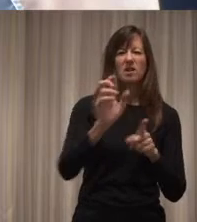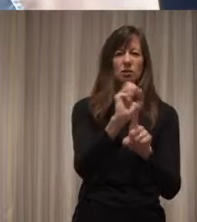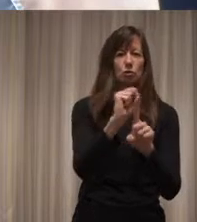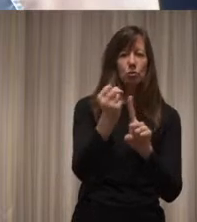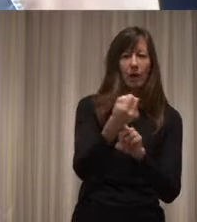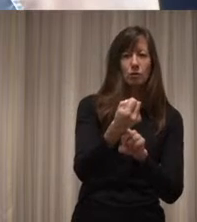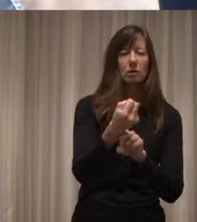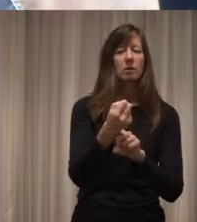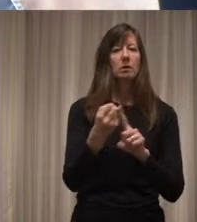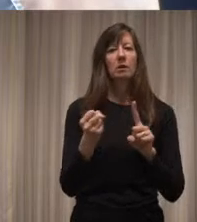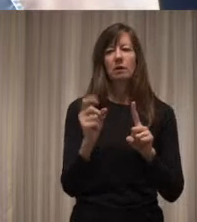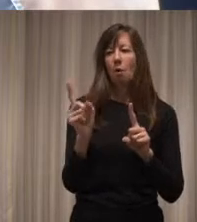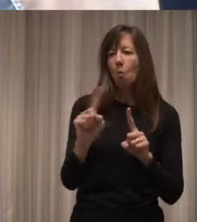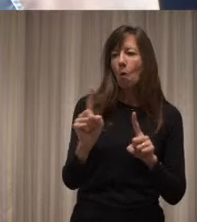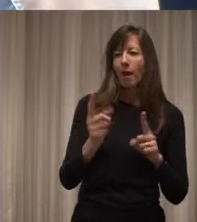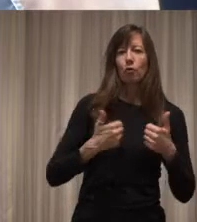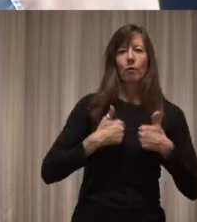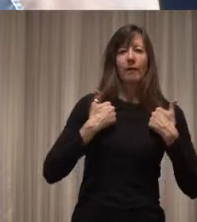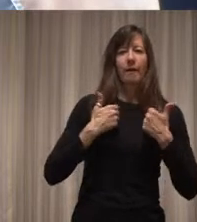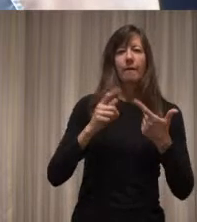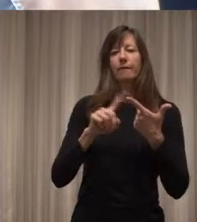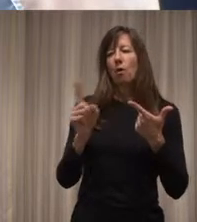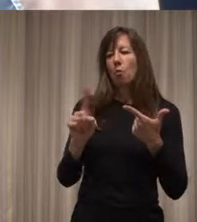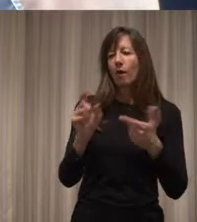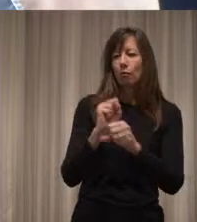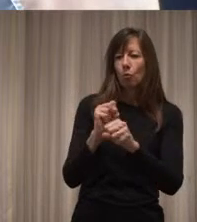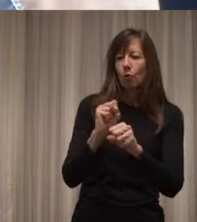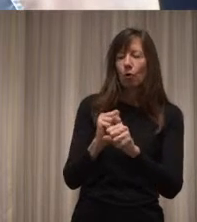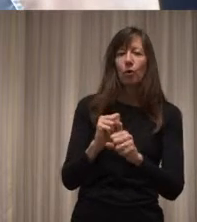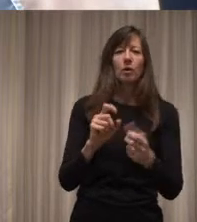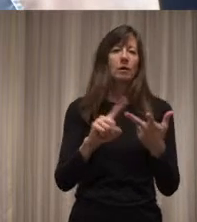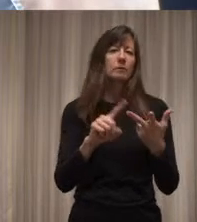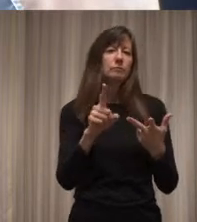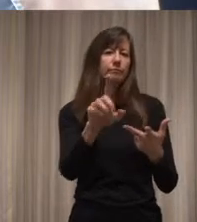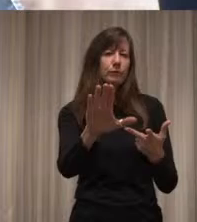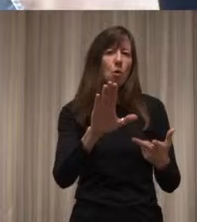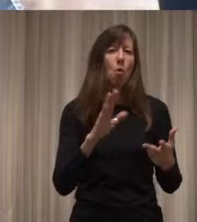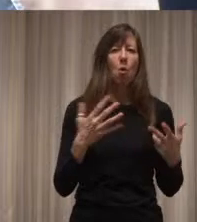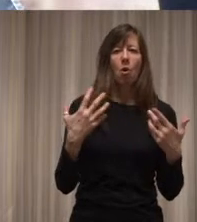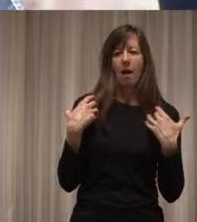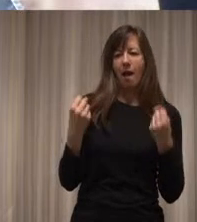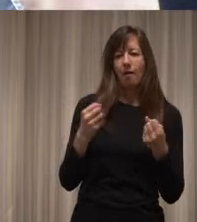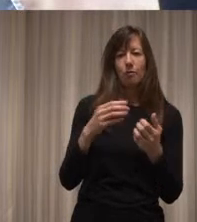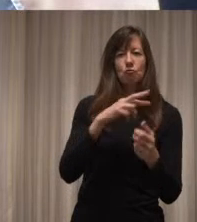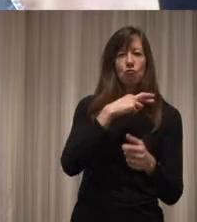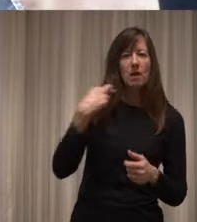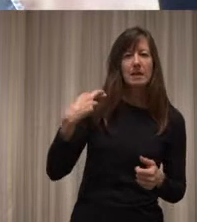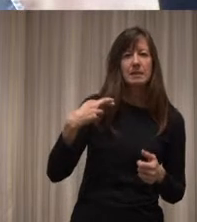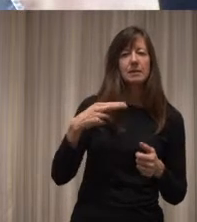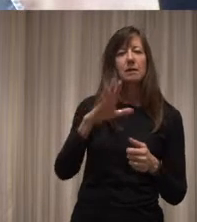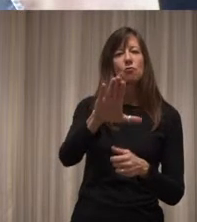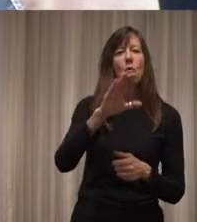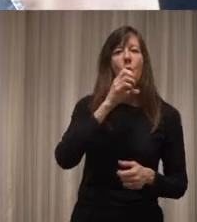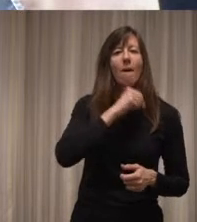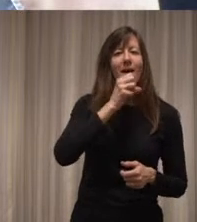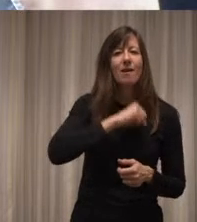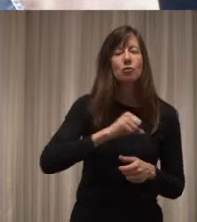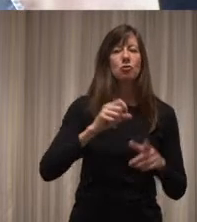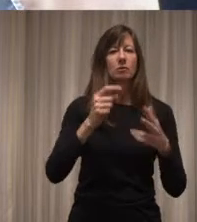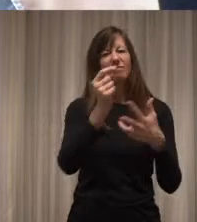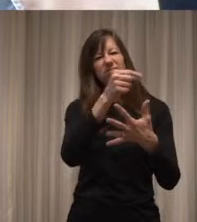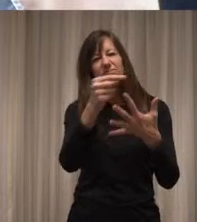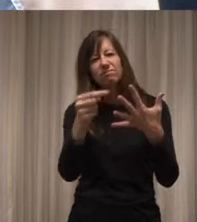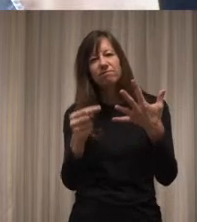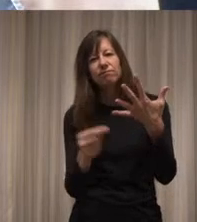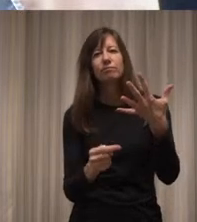you live, where you work, what your health risks are, what your age is. That will allow us to communicate with you